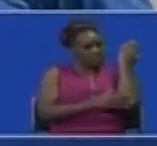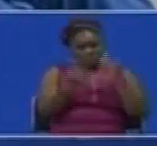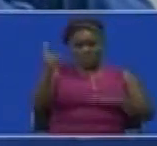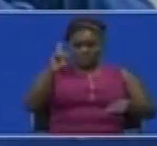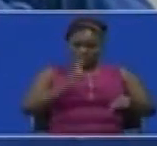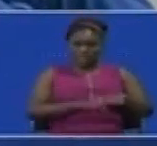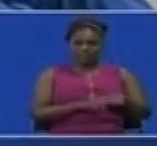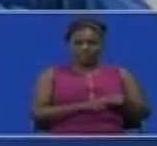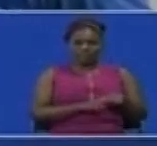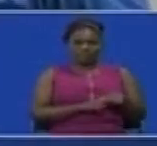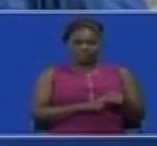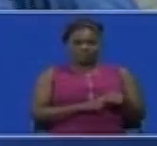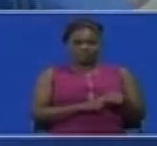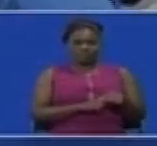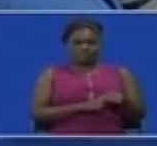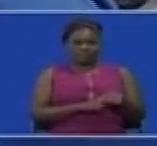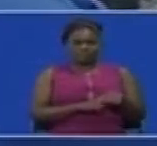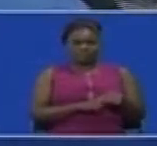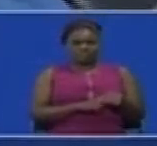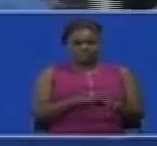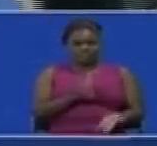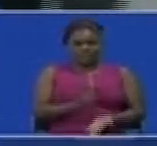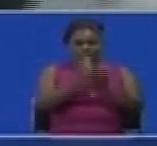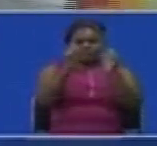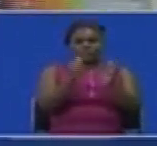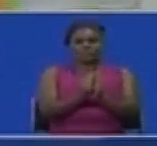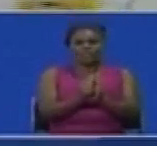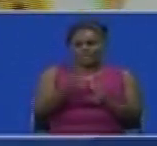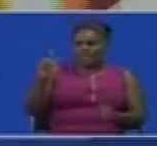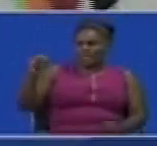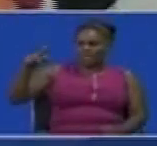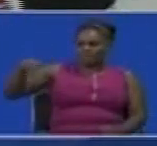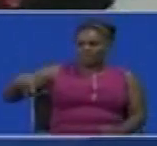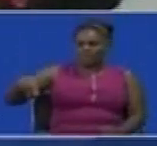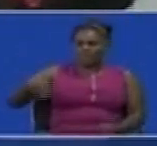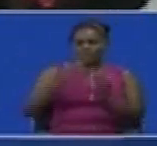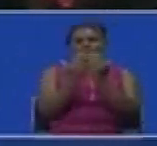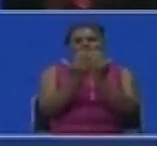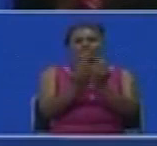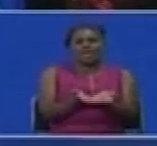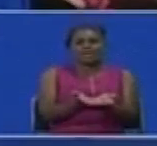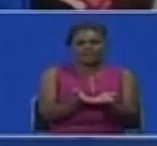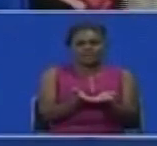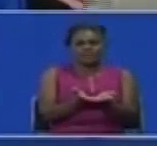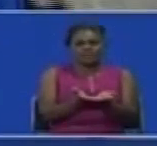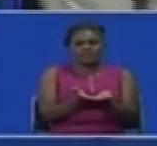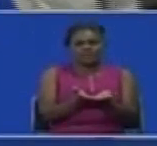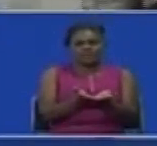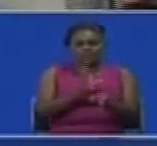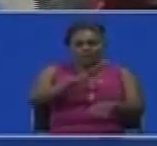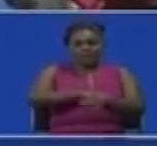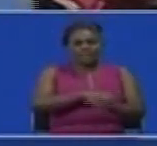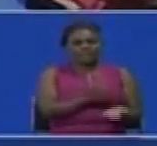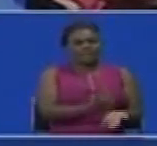point, together with the help of the current Nyali MP, we had to walk out and be able to seek help